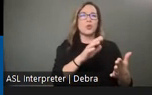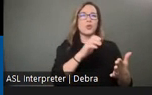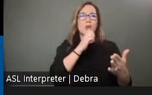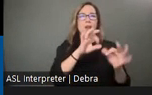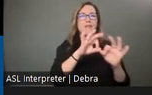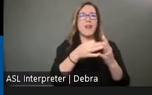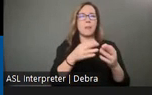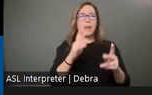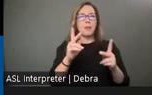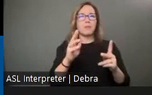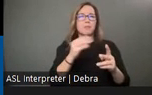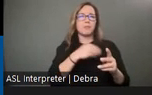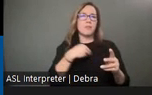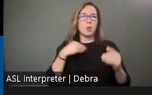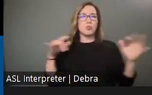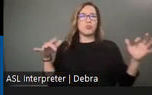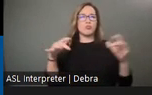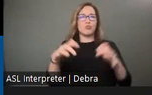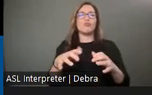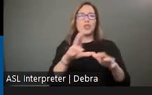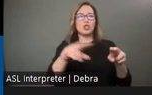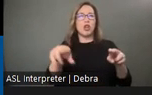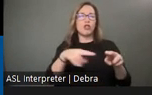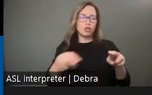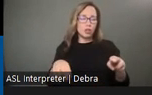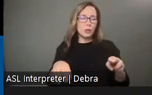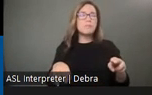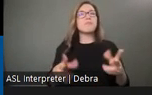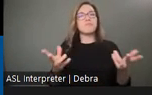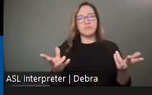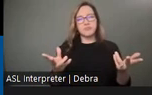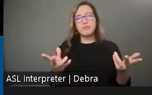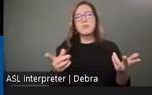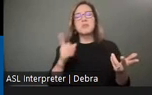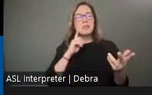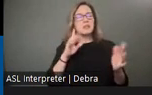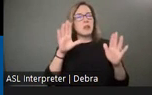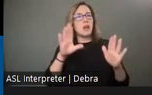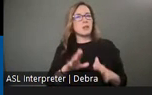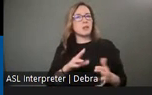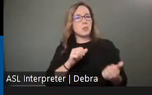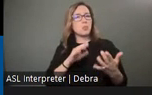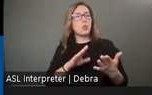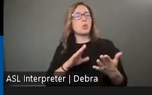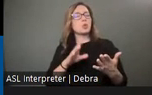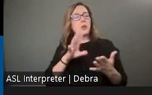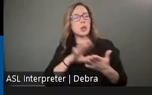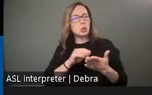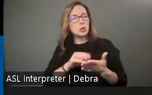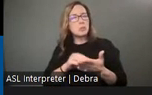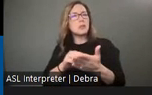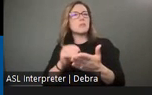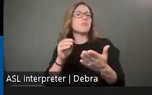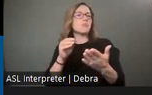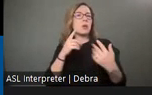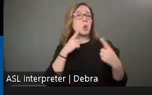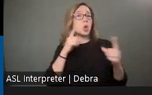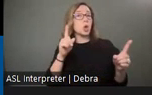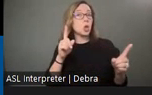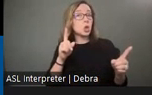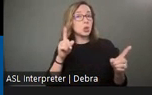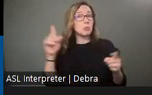some changes around the data-informed process that we think that this was an excellent approach. We've learned some things that worked very well during the past 2 years, and